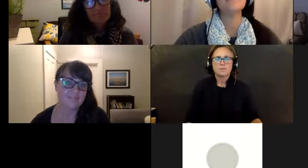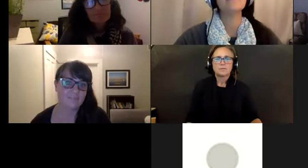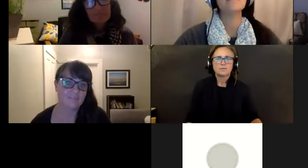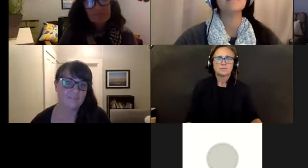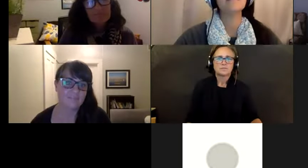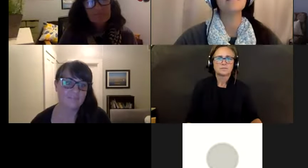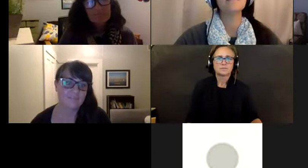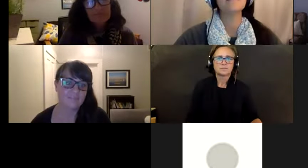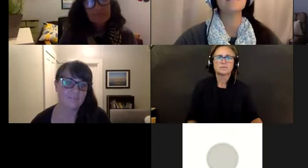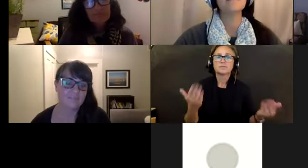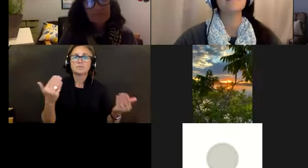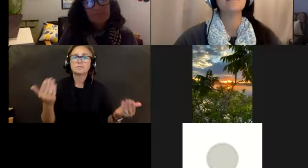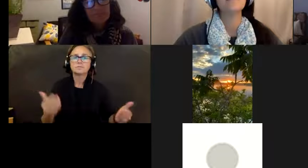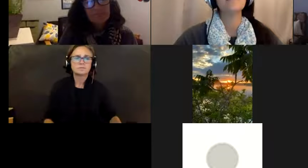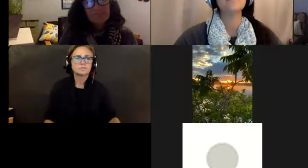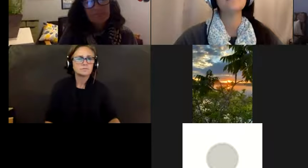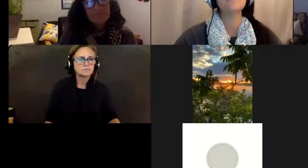Okay, Josephine.